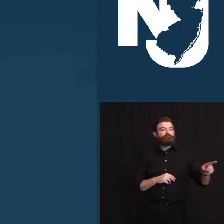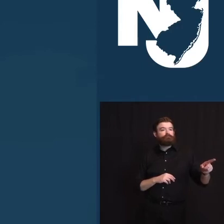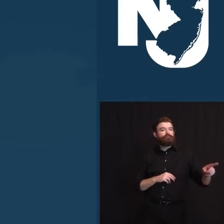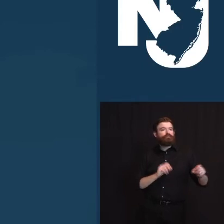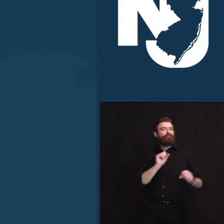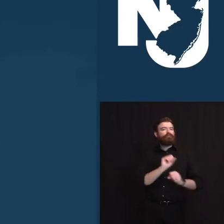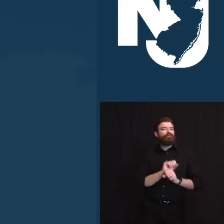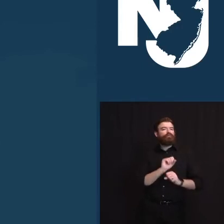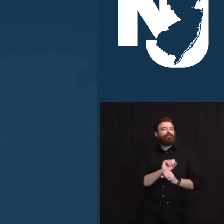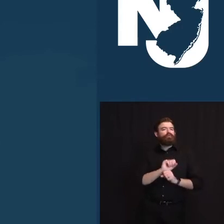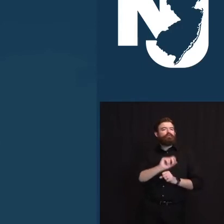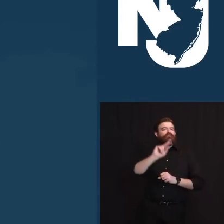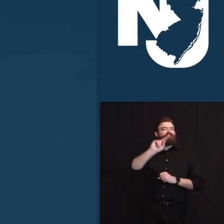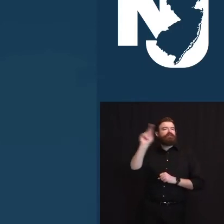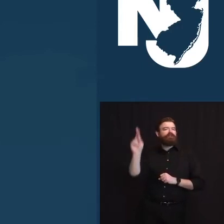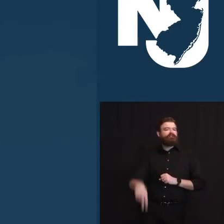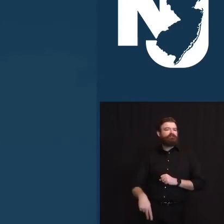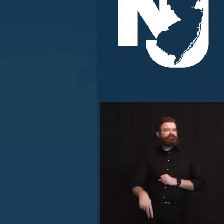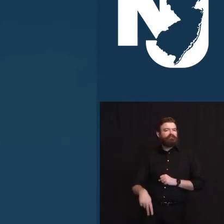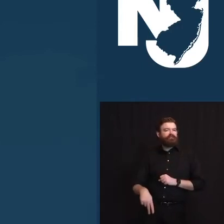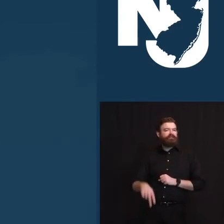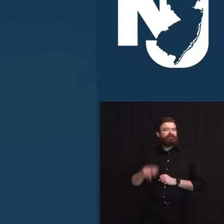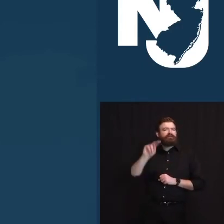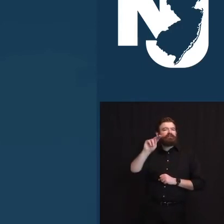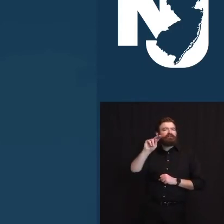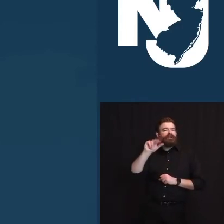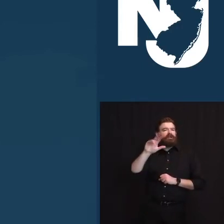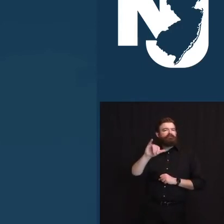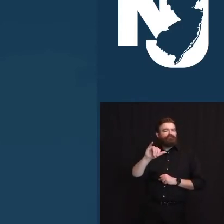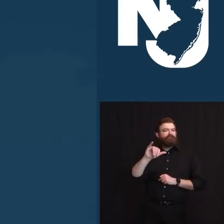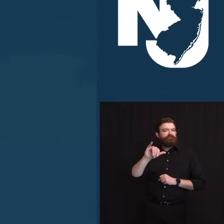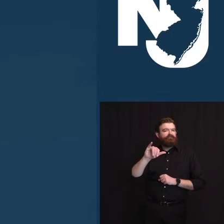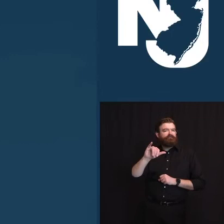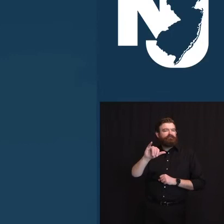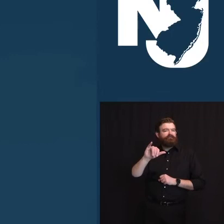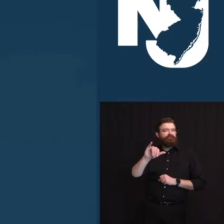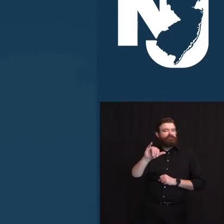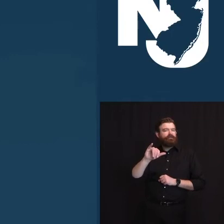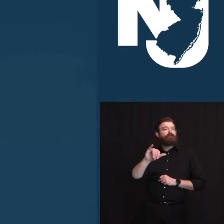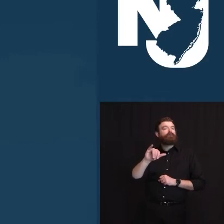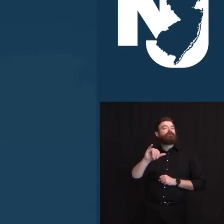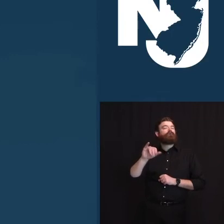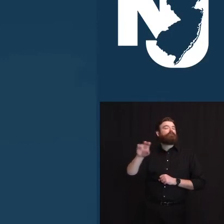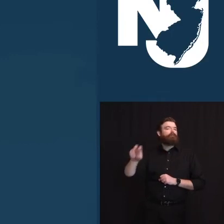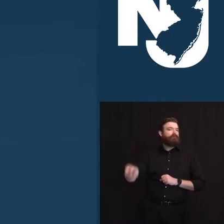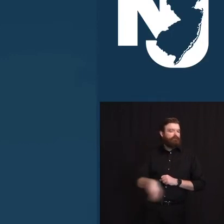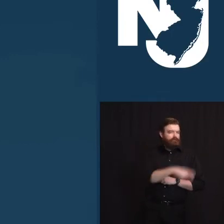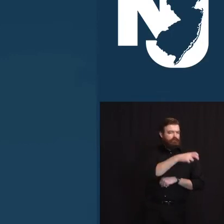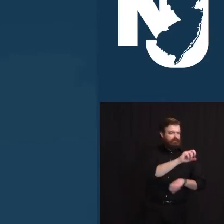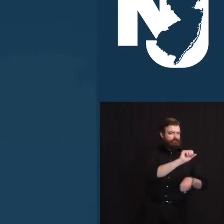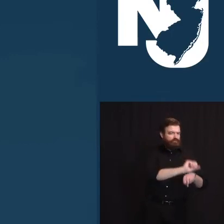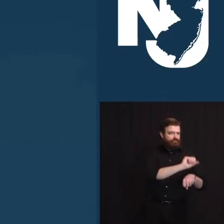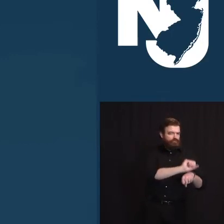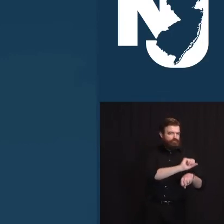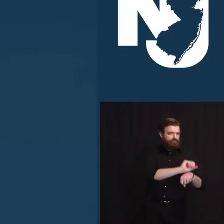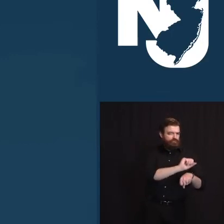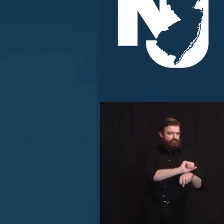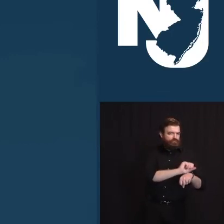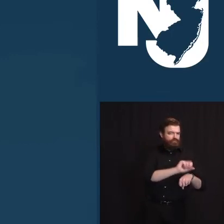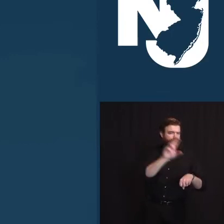Yard until its closing in 1996, then spent the rest of his career right up until his passing, by the way, at the United States